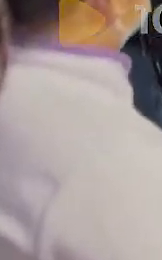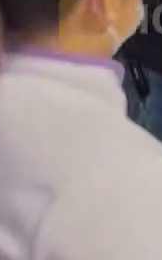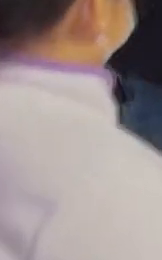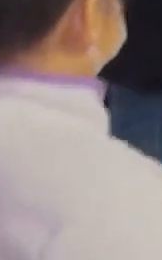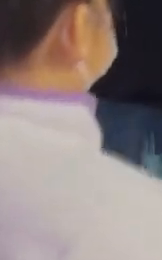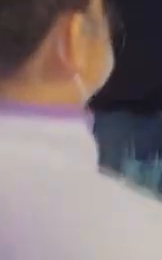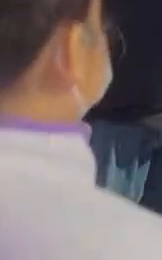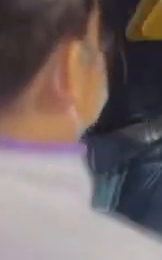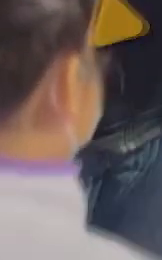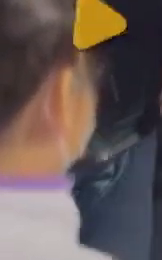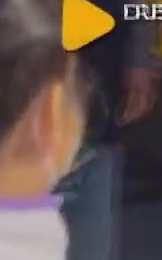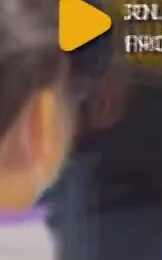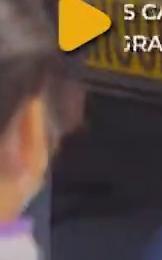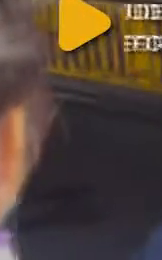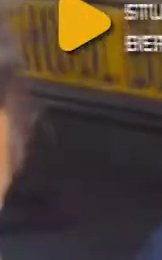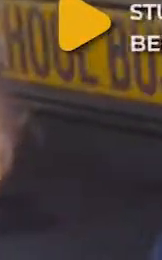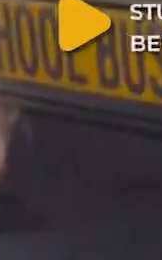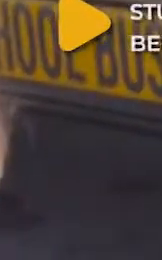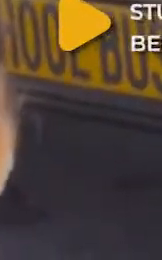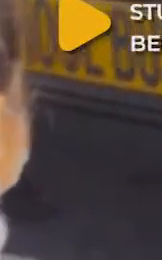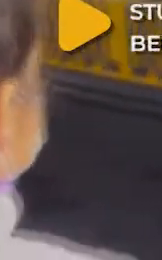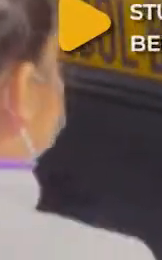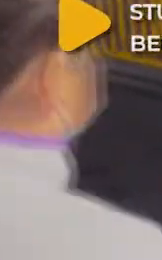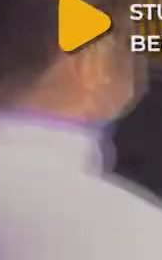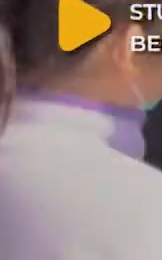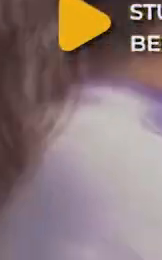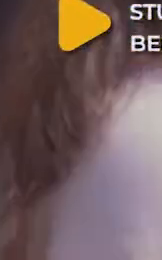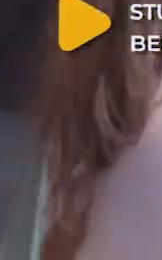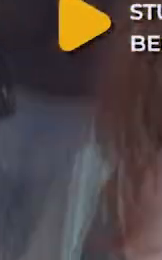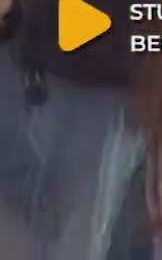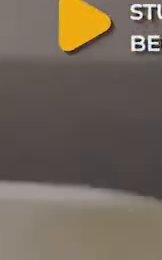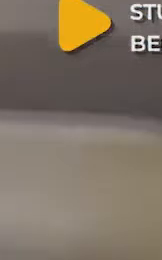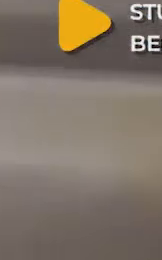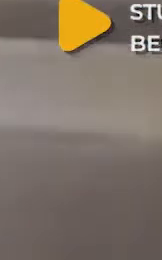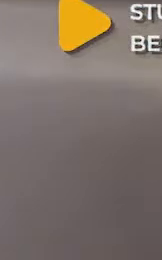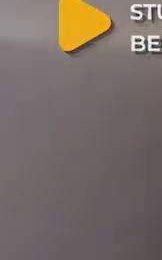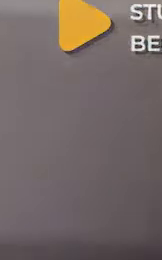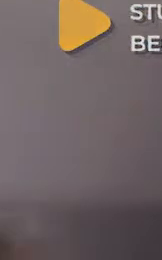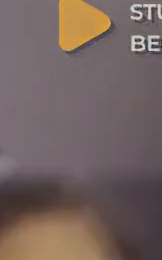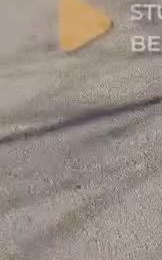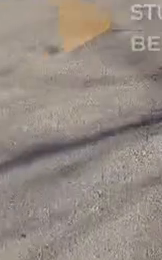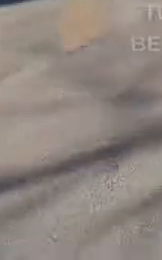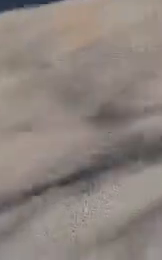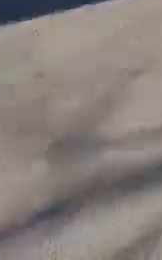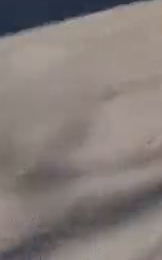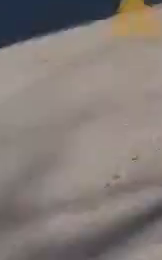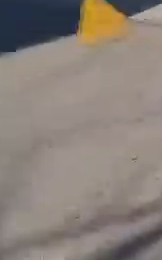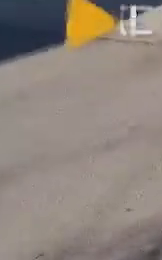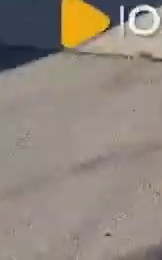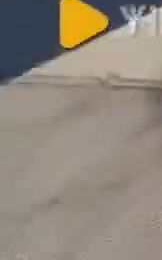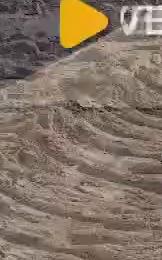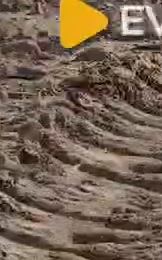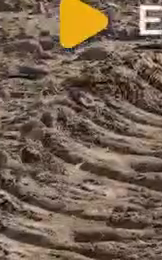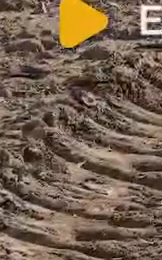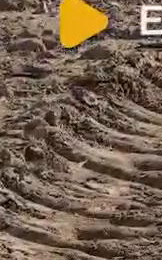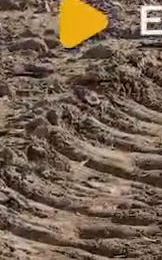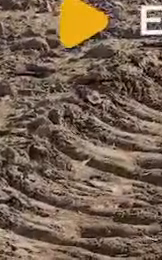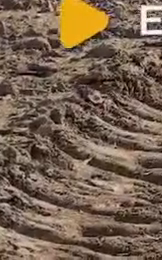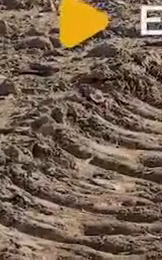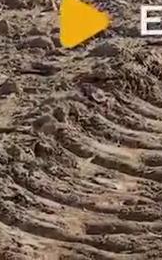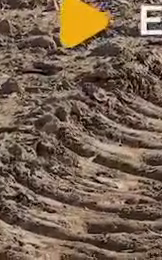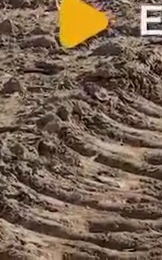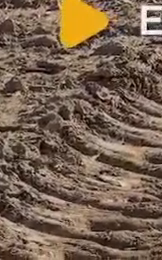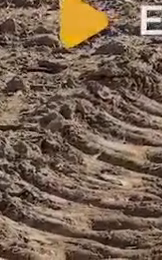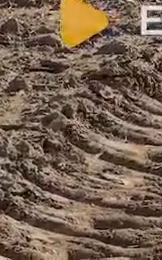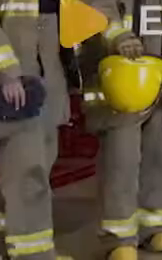And no matter how old you are, you want to share your creativity with your friends. And maybe what you create will do some good, not just